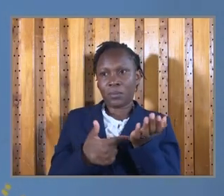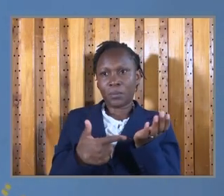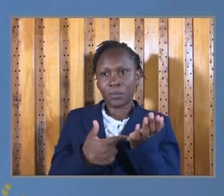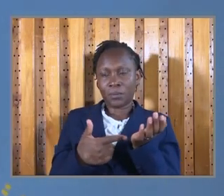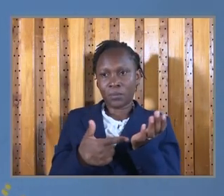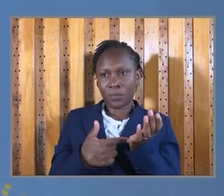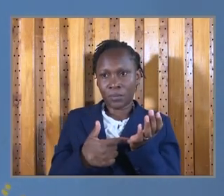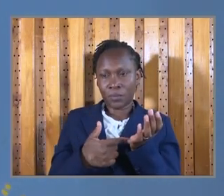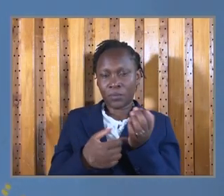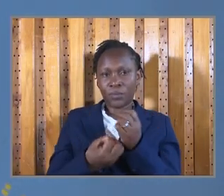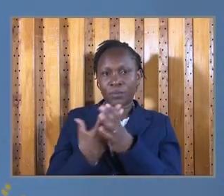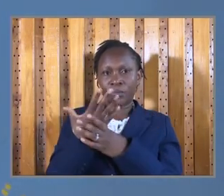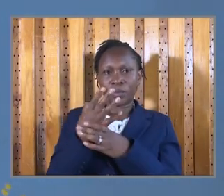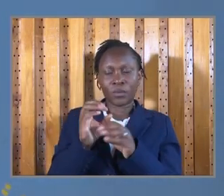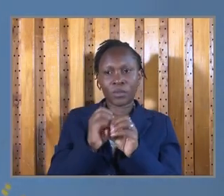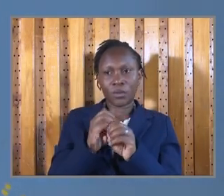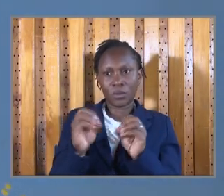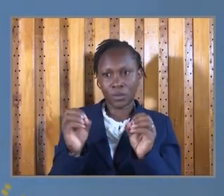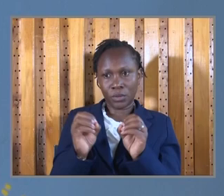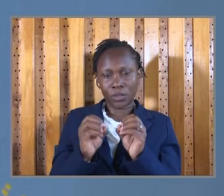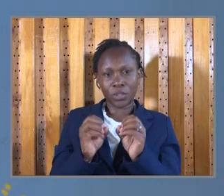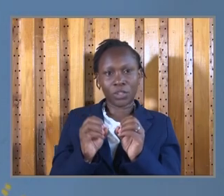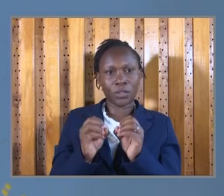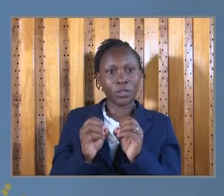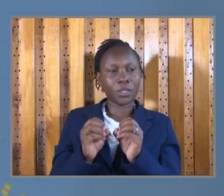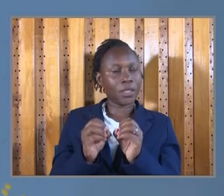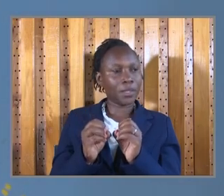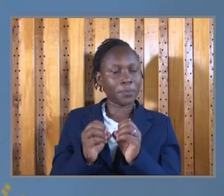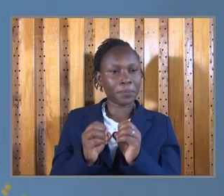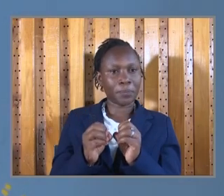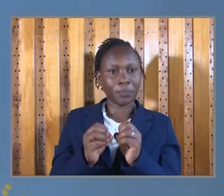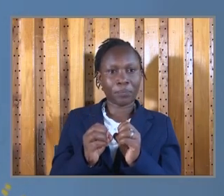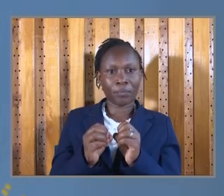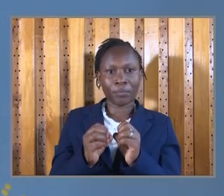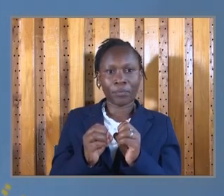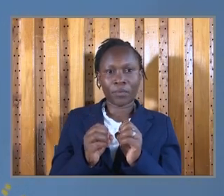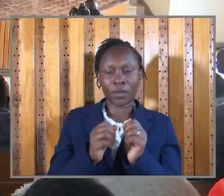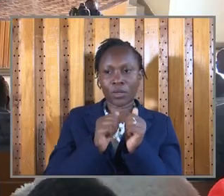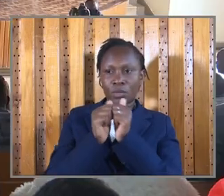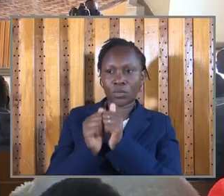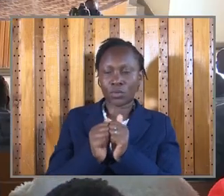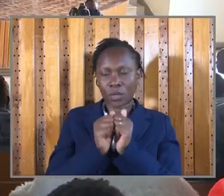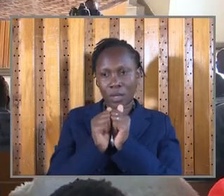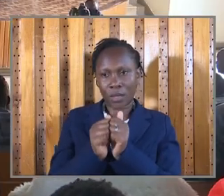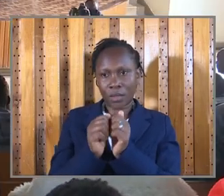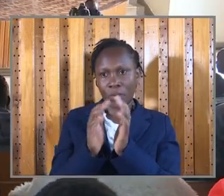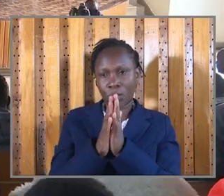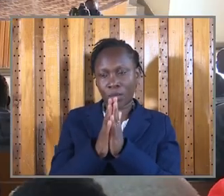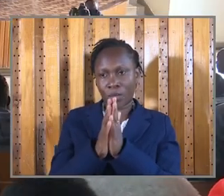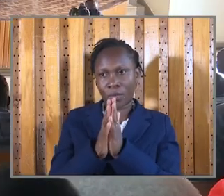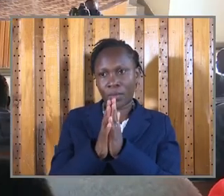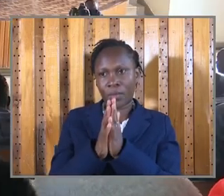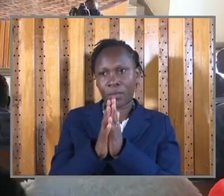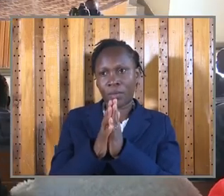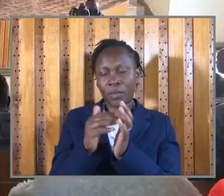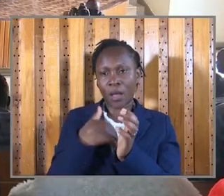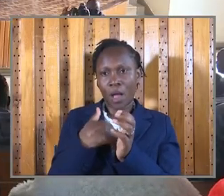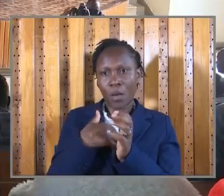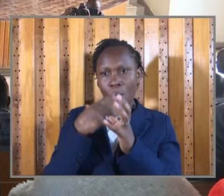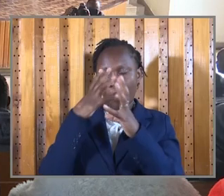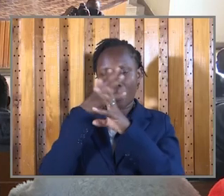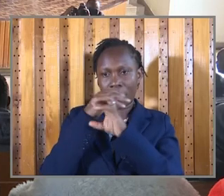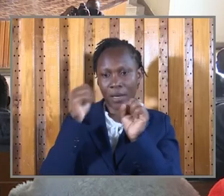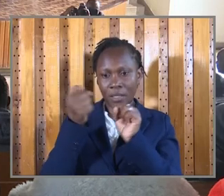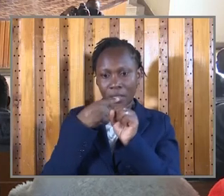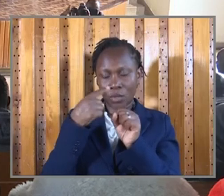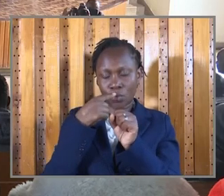technologically mature and affordable. And so therefore, together with the COP28 president, the EU is building coalitions